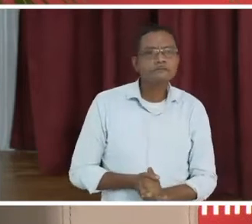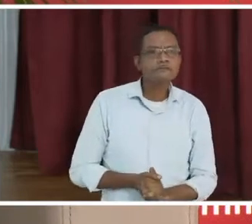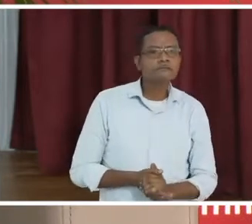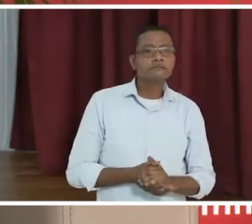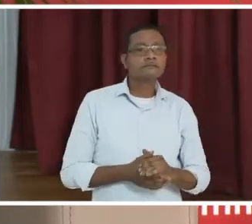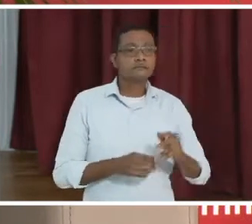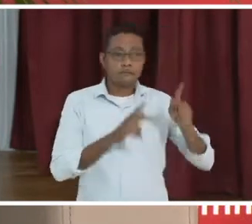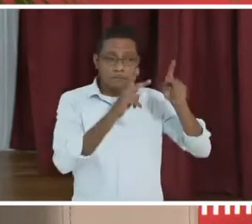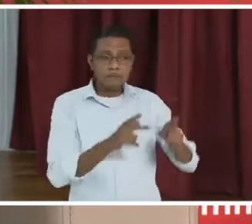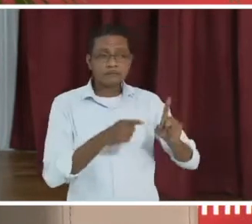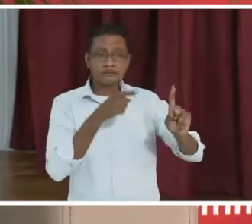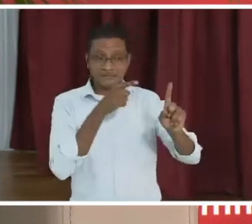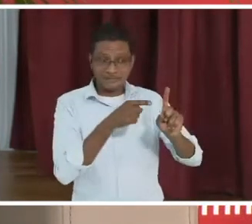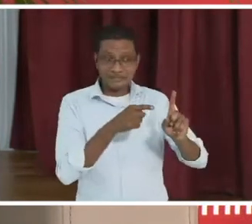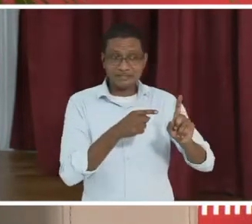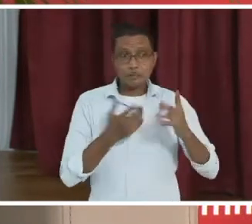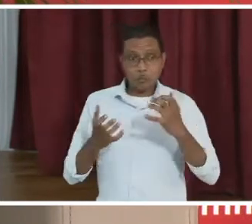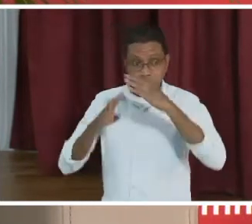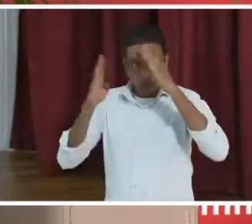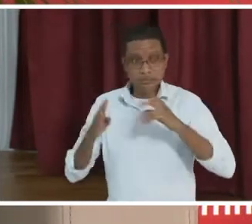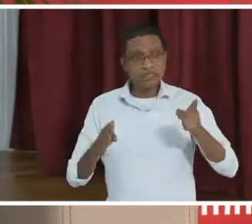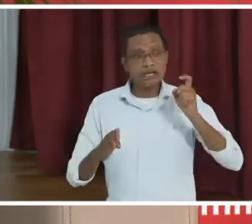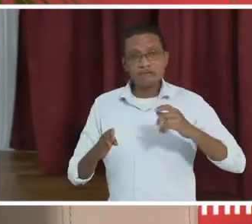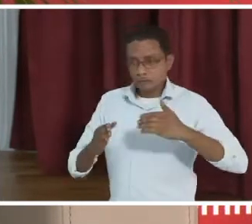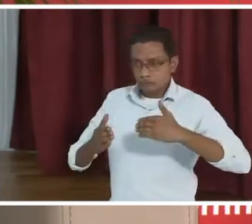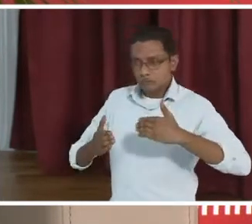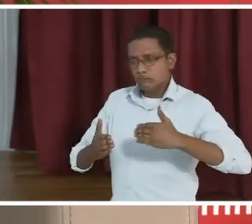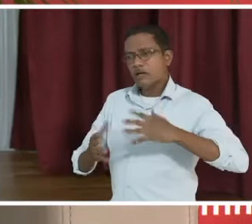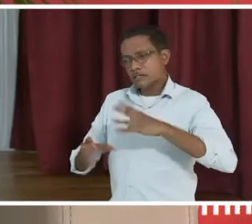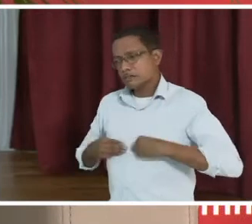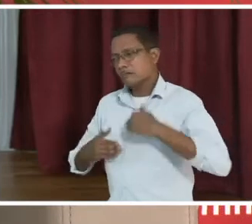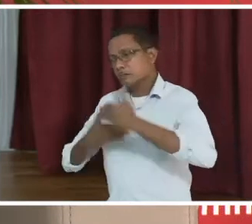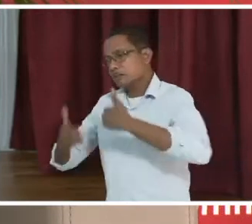customer has to now go through that process with HEC, so that when that is